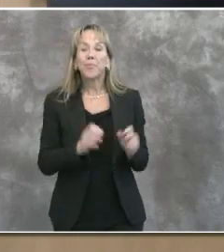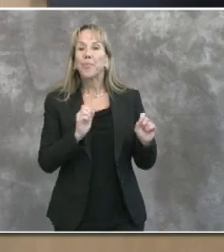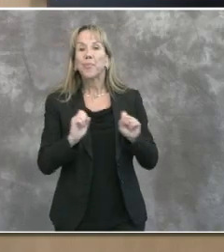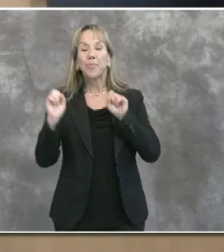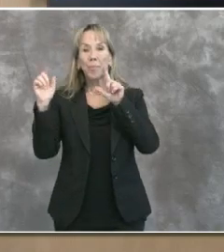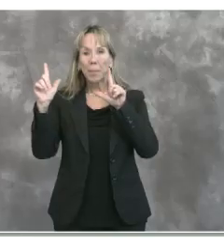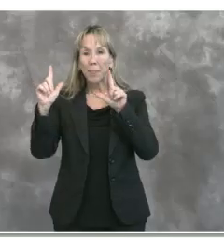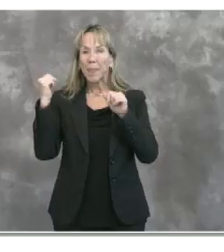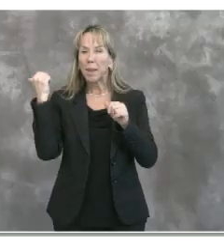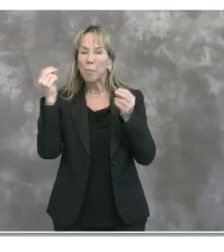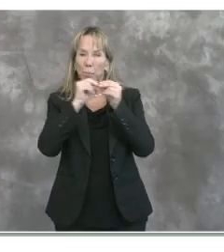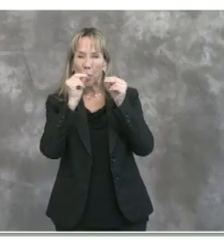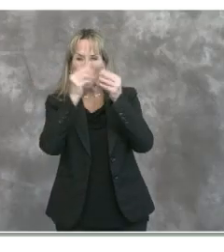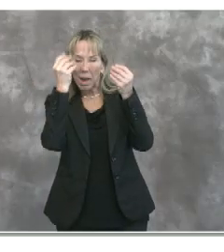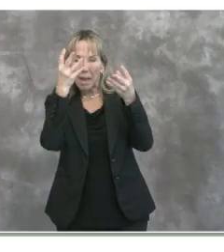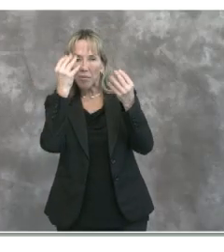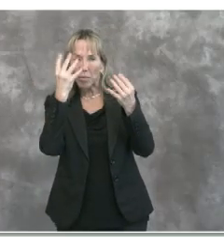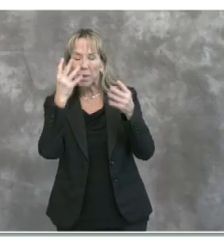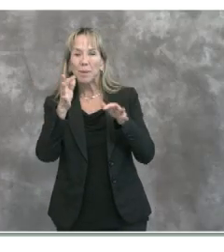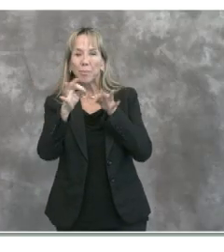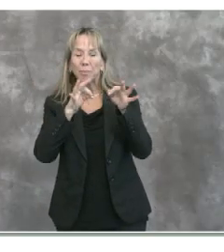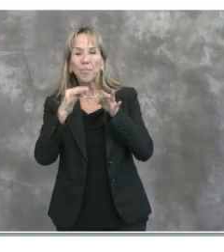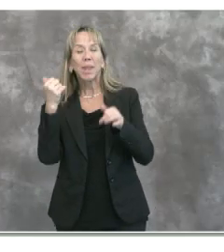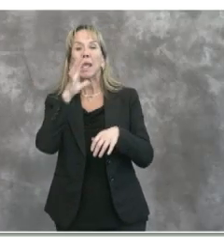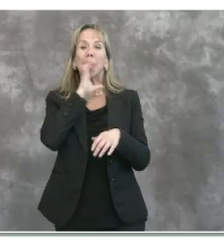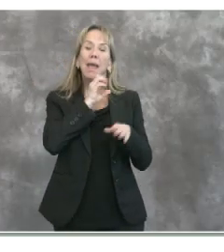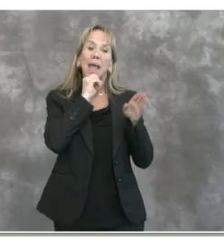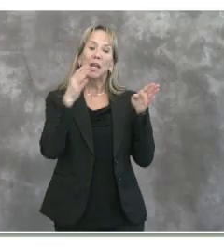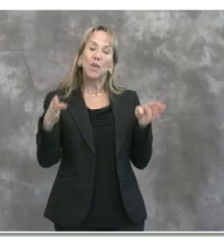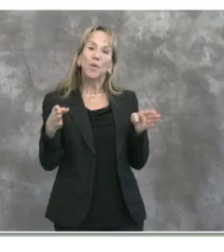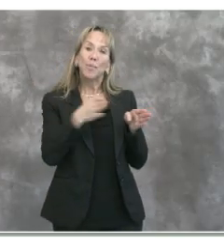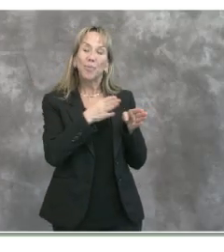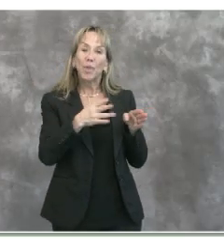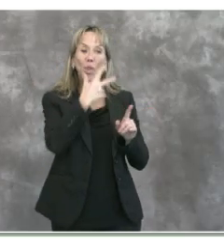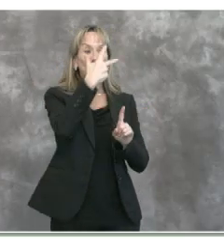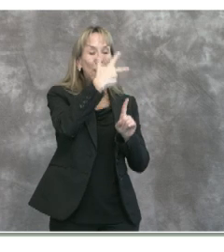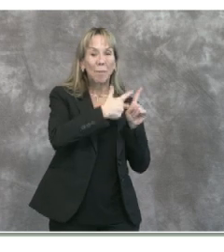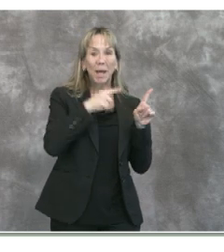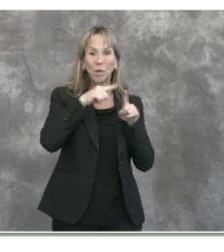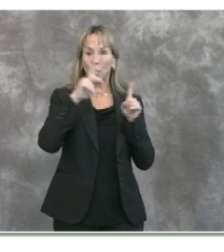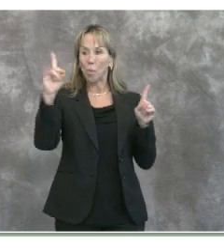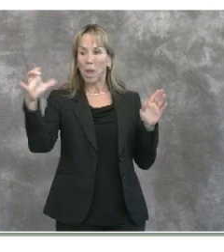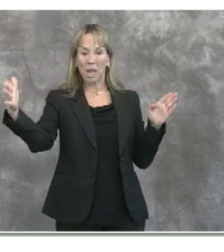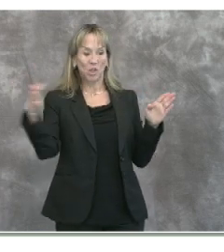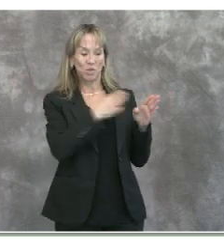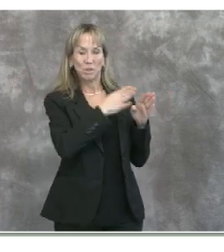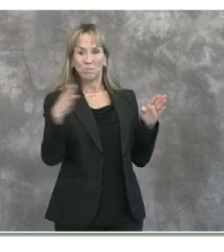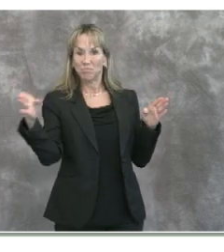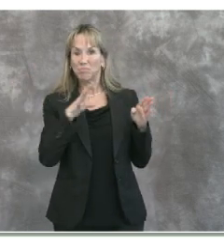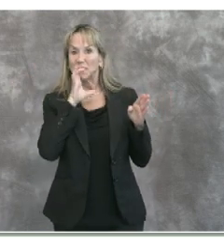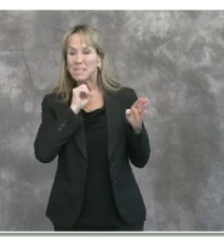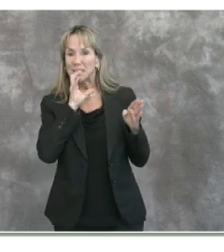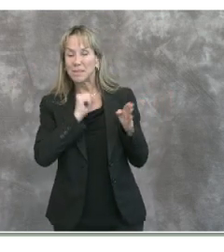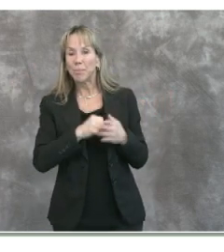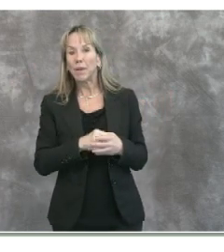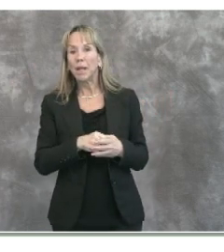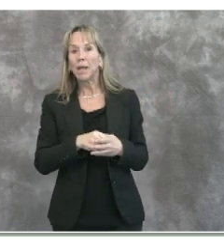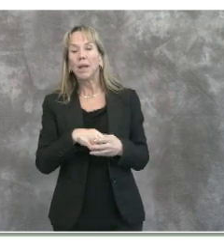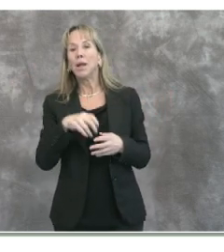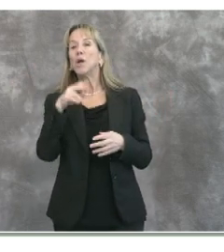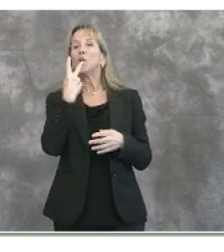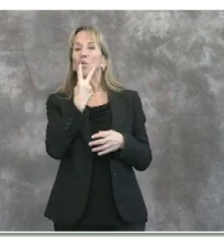the information in a little bit more detail about our cases. The age range goes from 3 months to 100 years of age. 998,